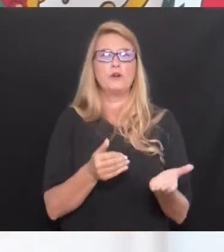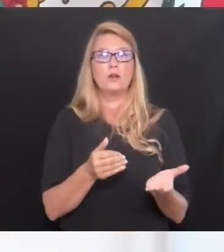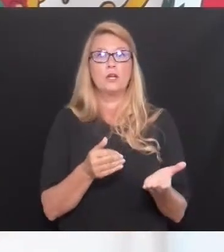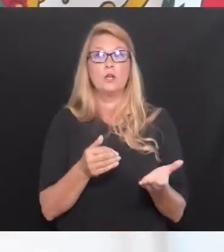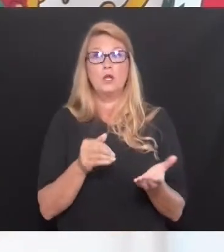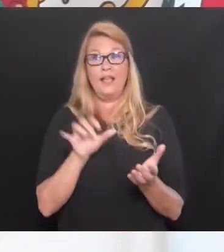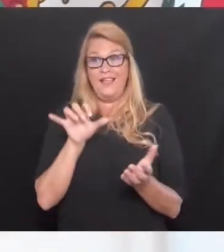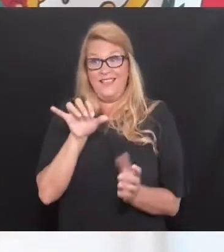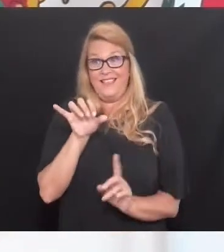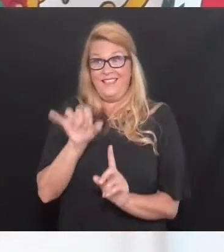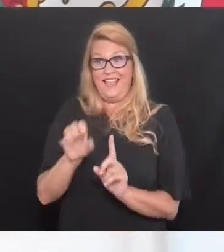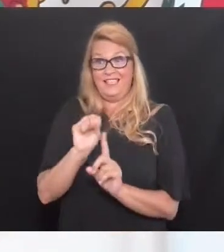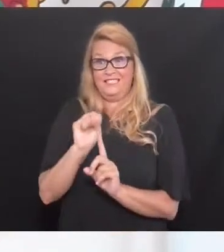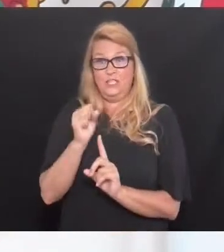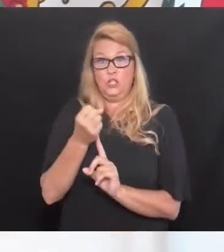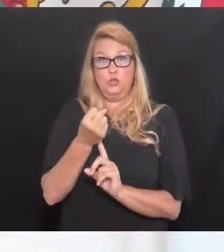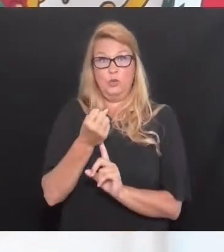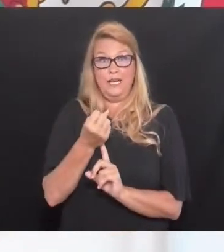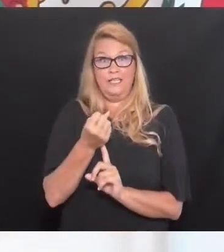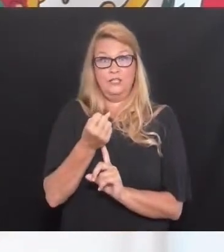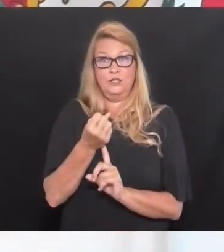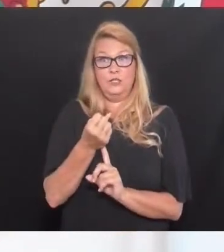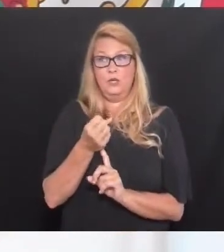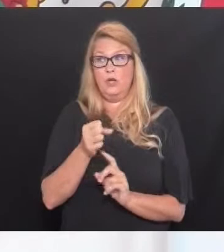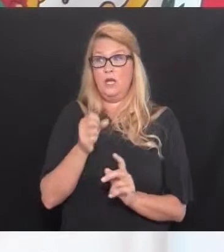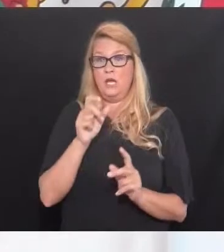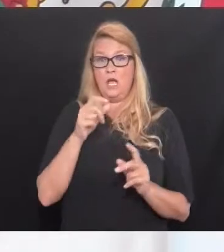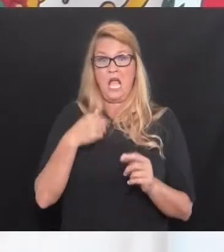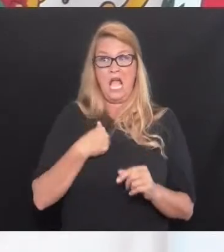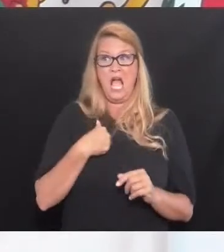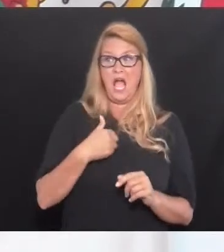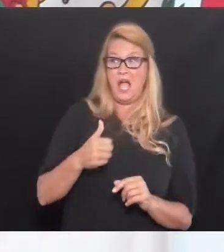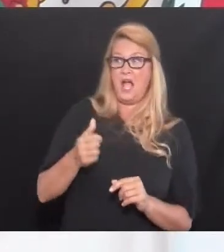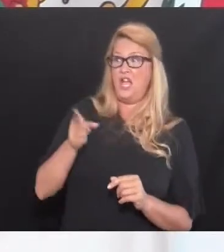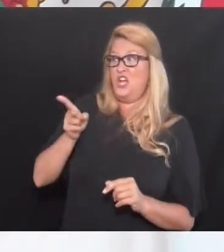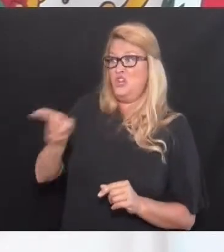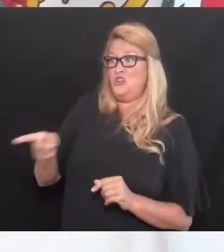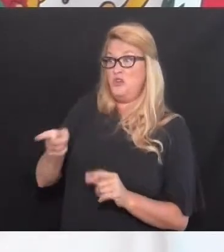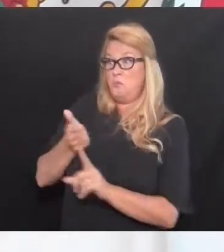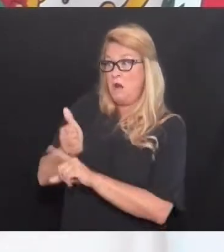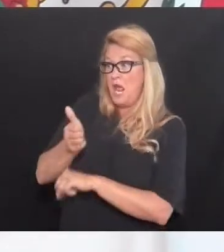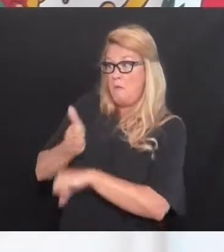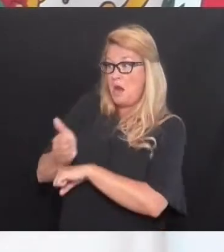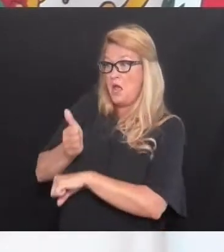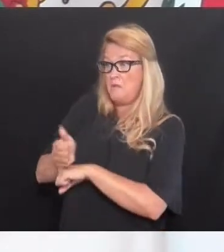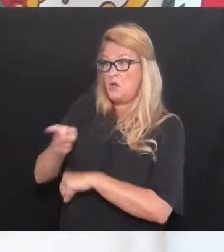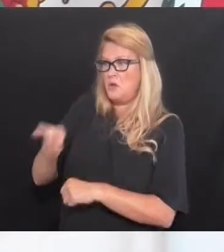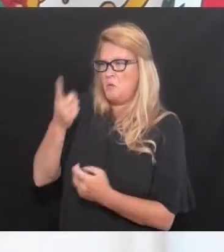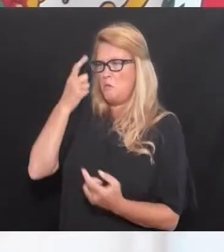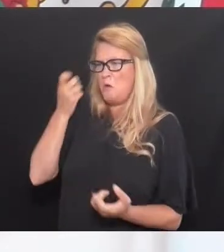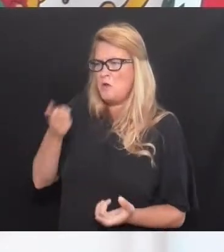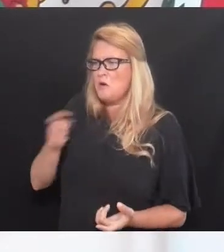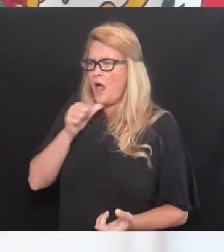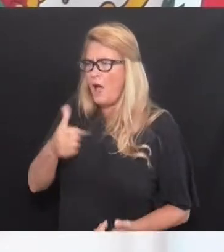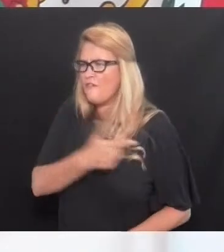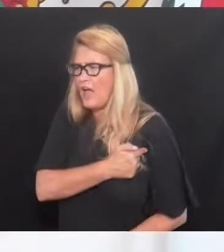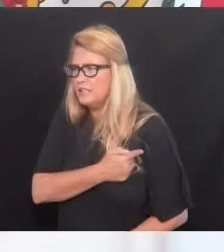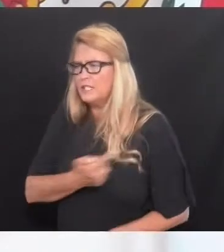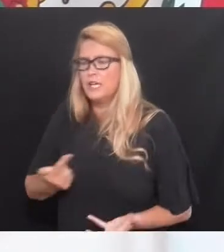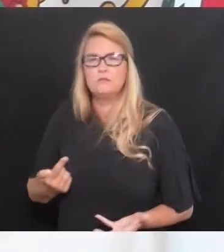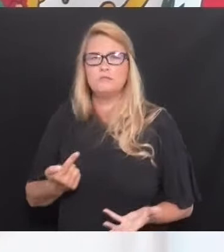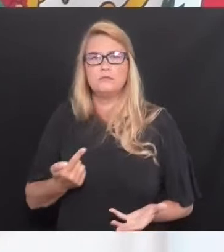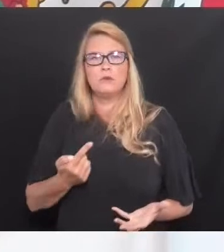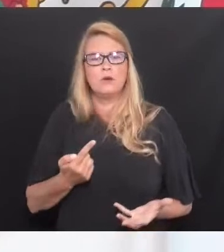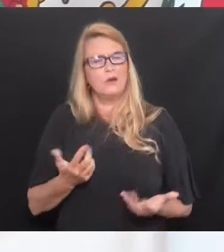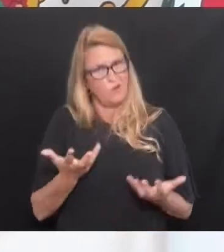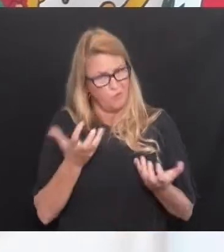get in a situation to where we get neighbor against neighbor, you know, saying, you didn't get vaccinated and you're the cause of this? You know,